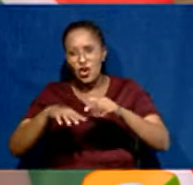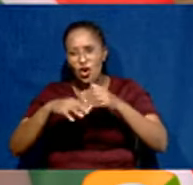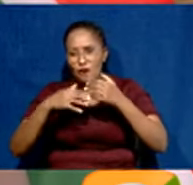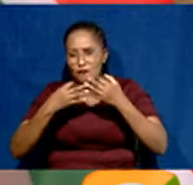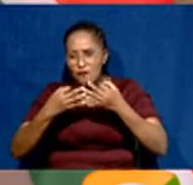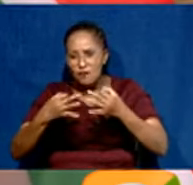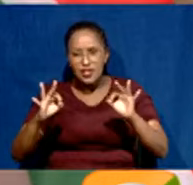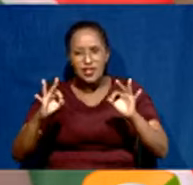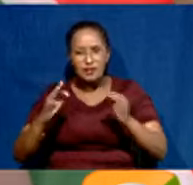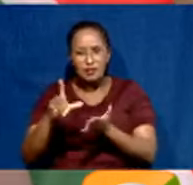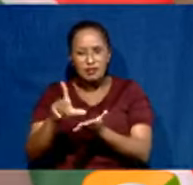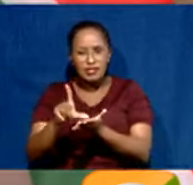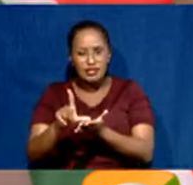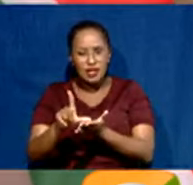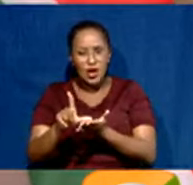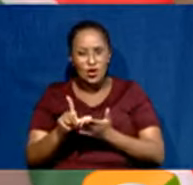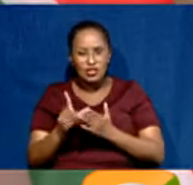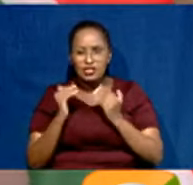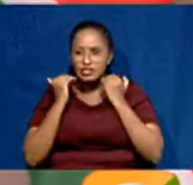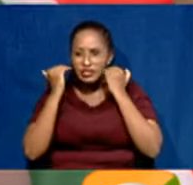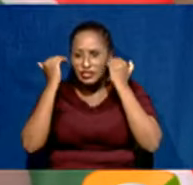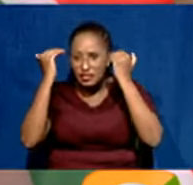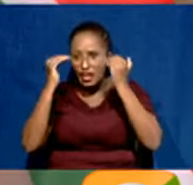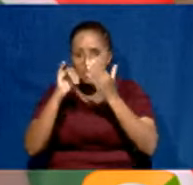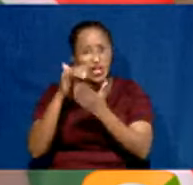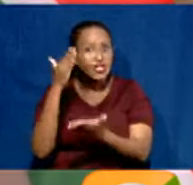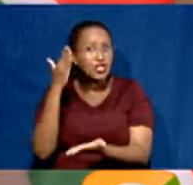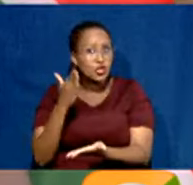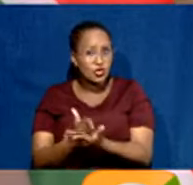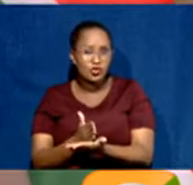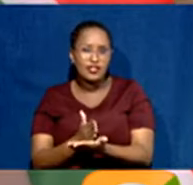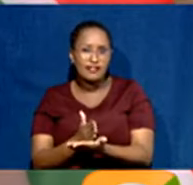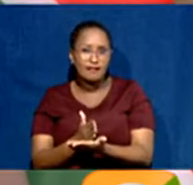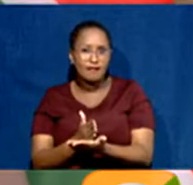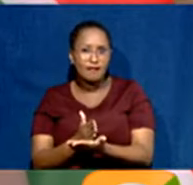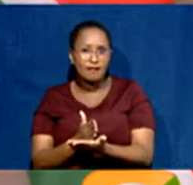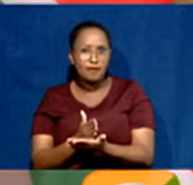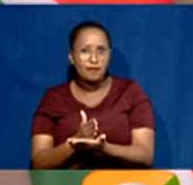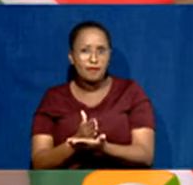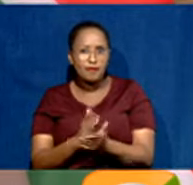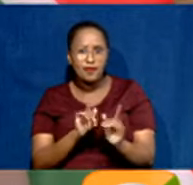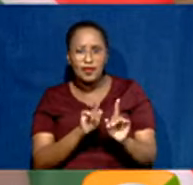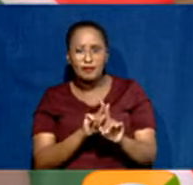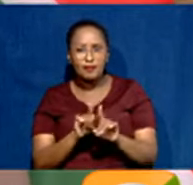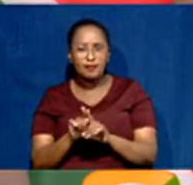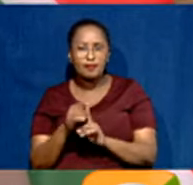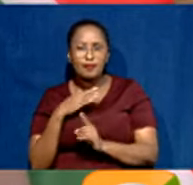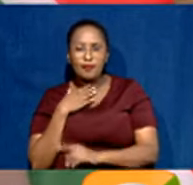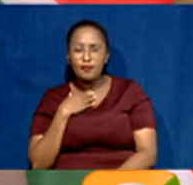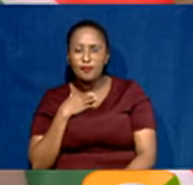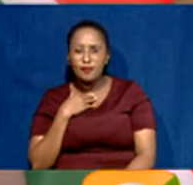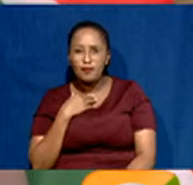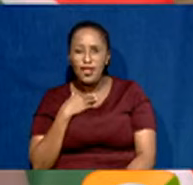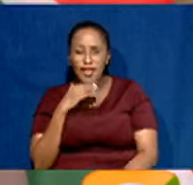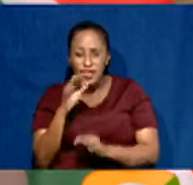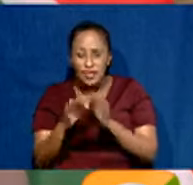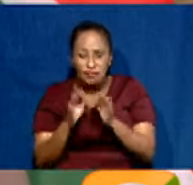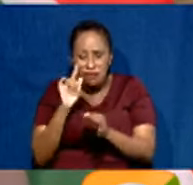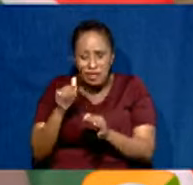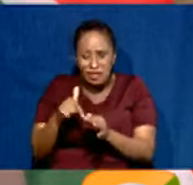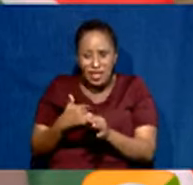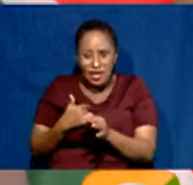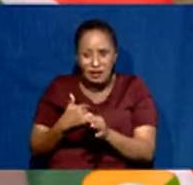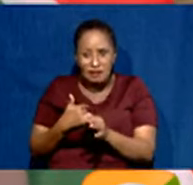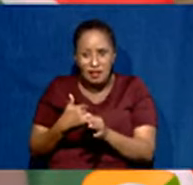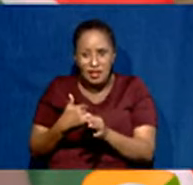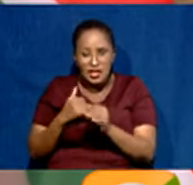debt distress. And that is the truth. For your information, if I didn't step